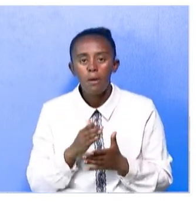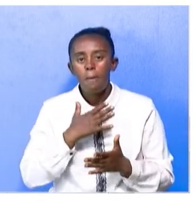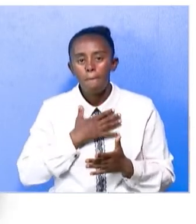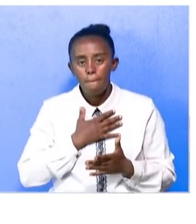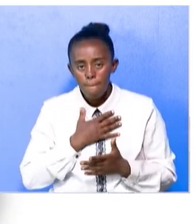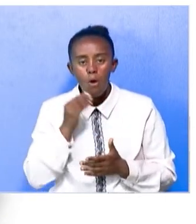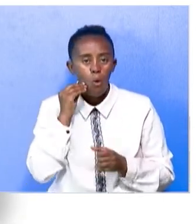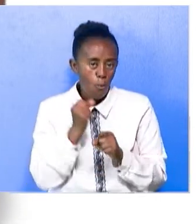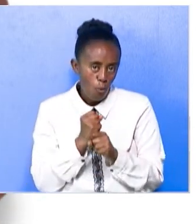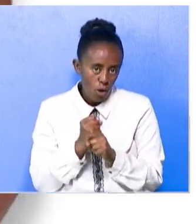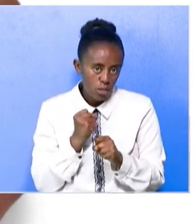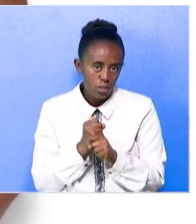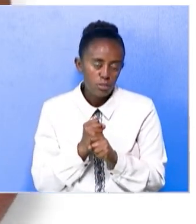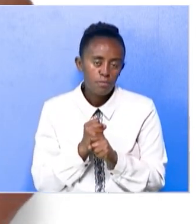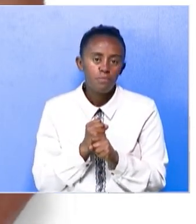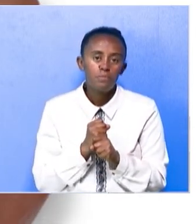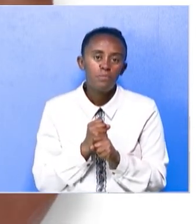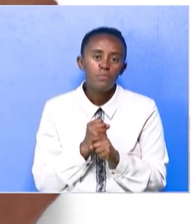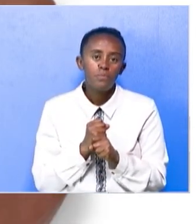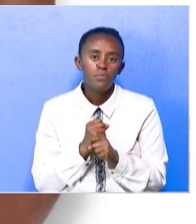my homework.